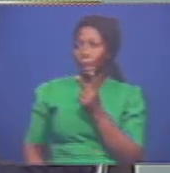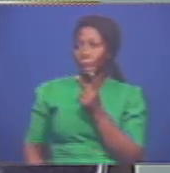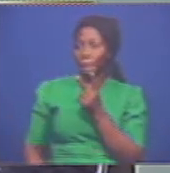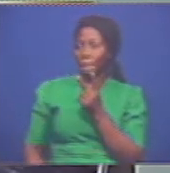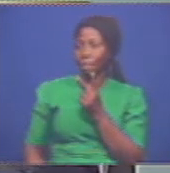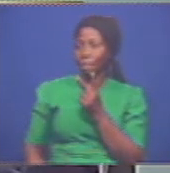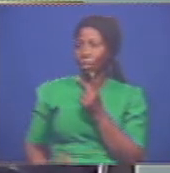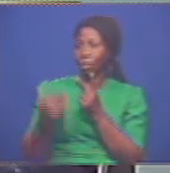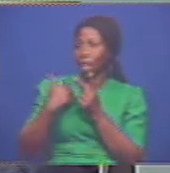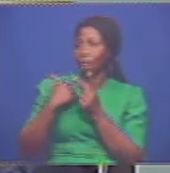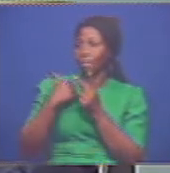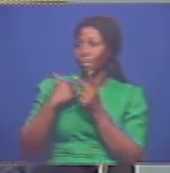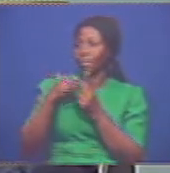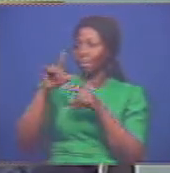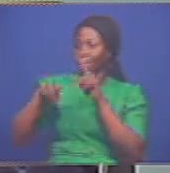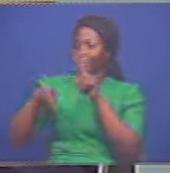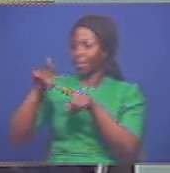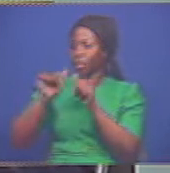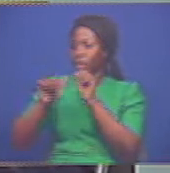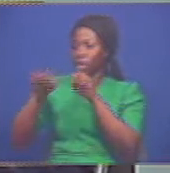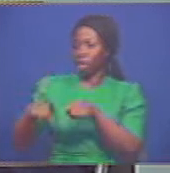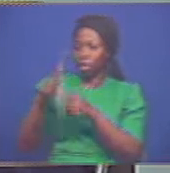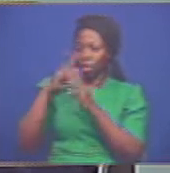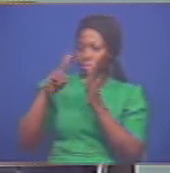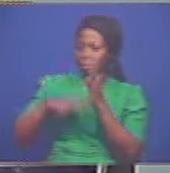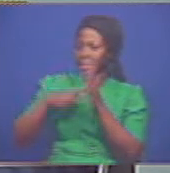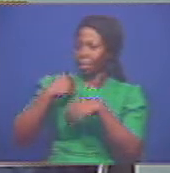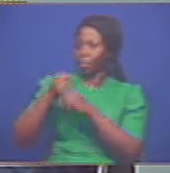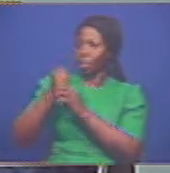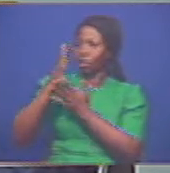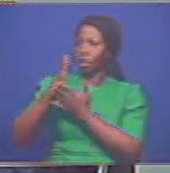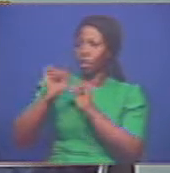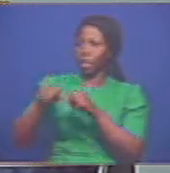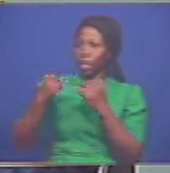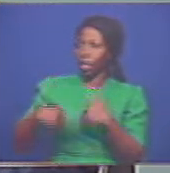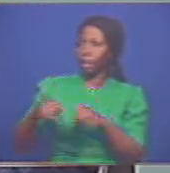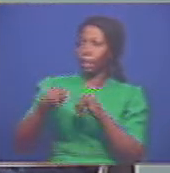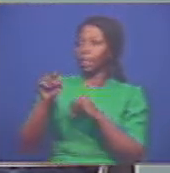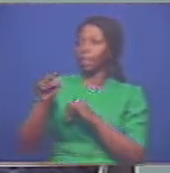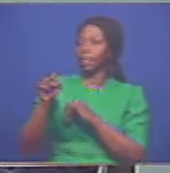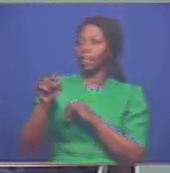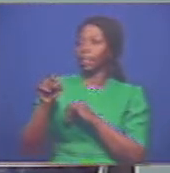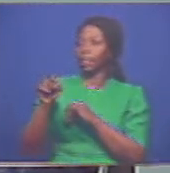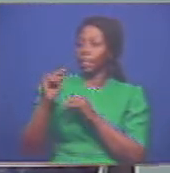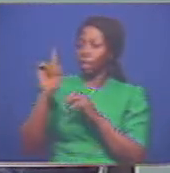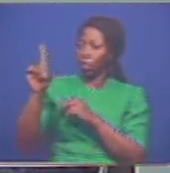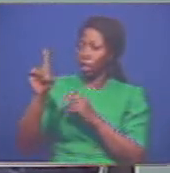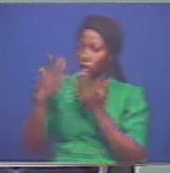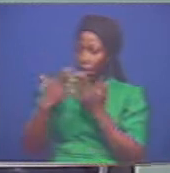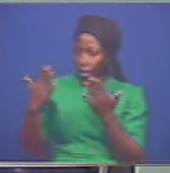there are dynamics that we can look, that we can make sure that we can be able to implement them. And one of the things that